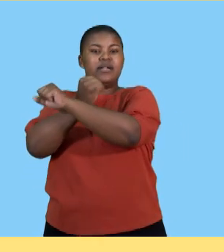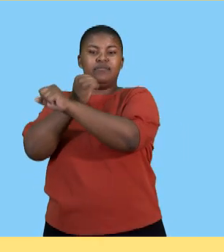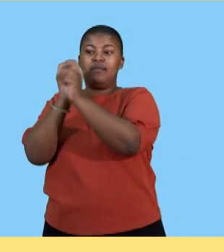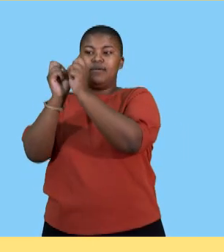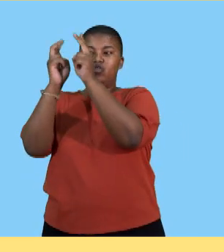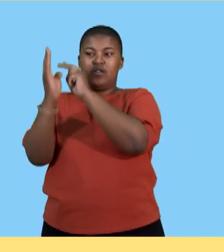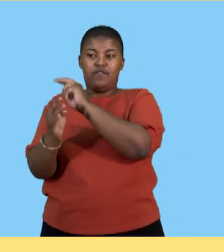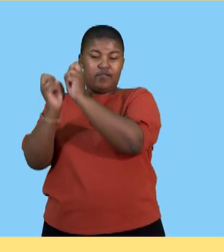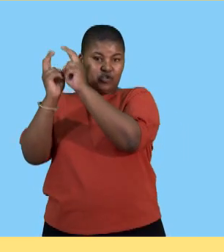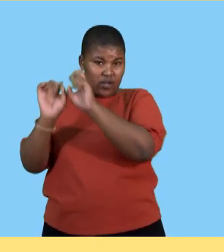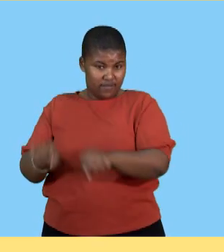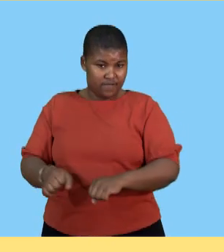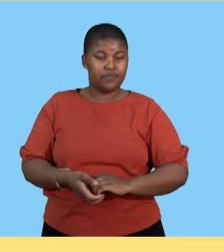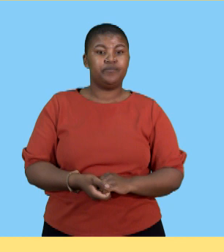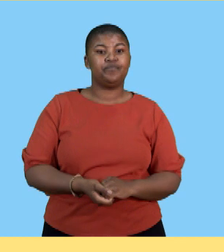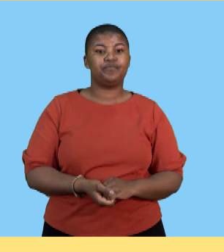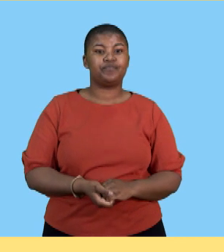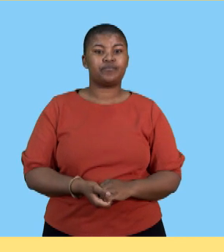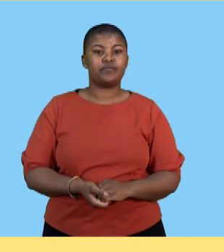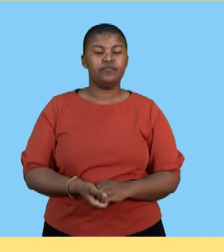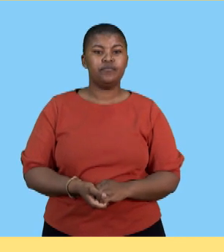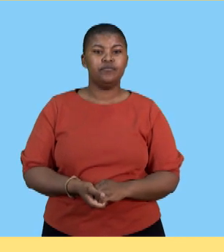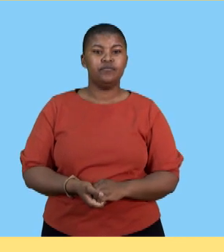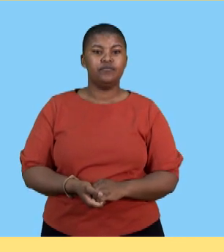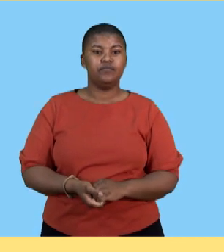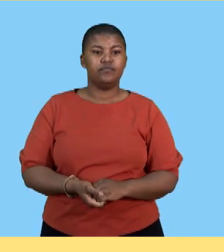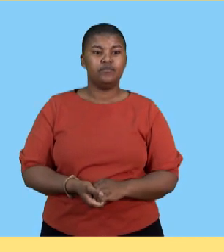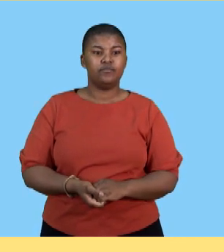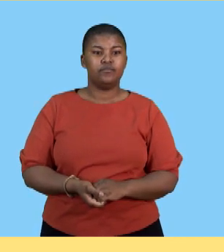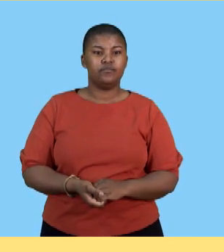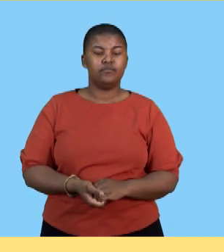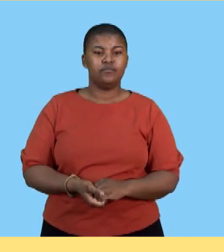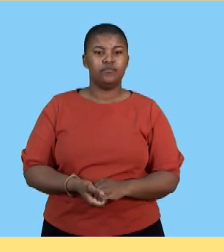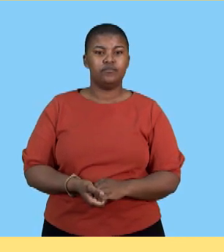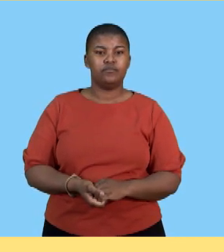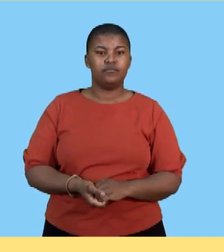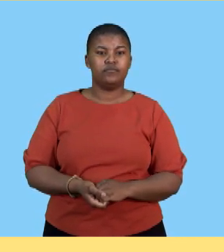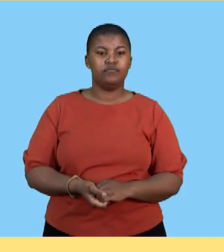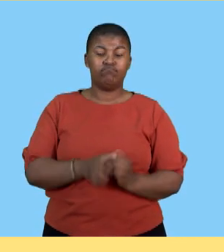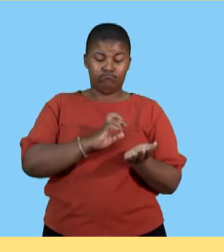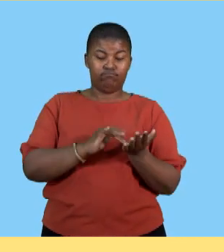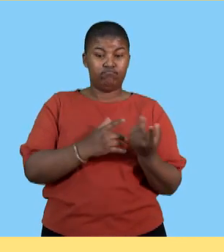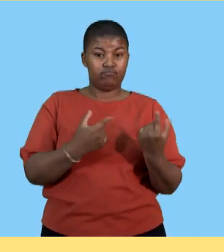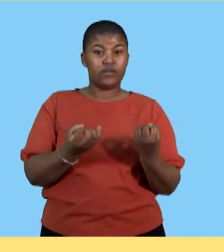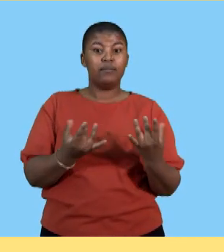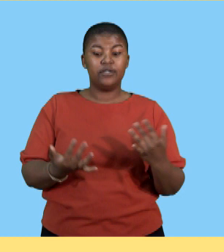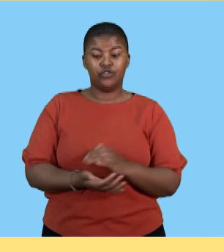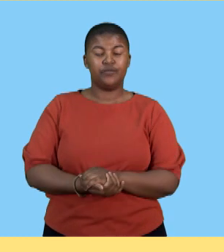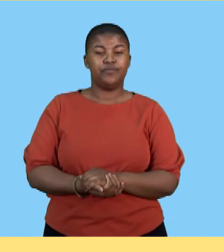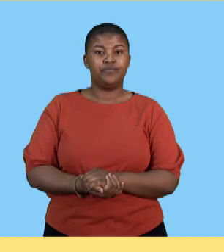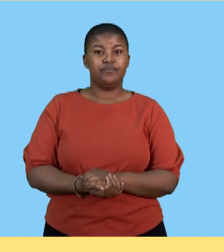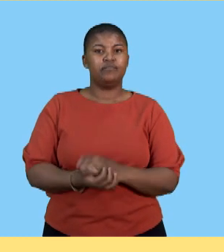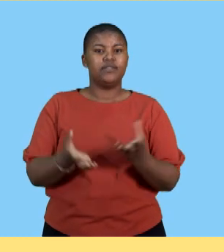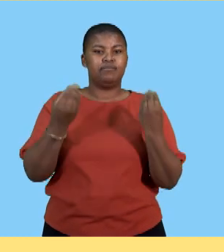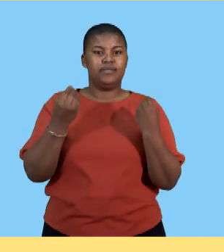by 12 over 12. This will give me depreciation amount. Please punch that in your calculator.